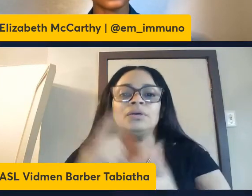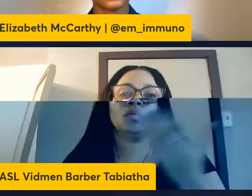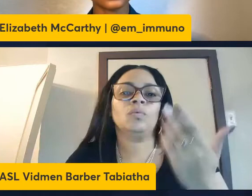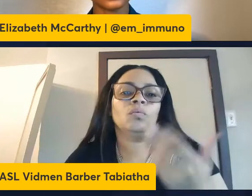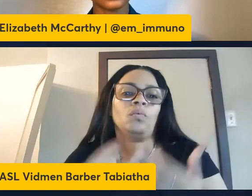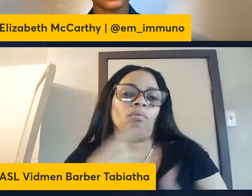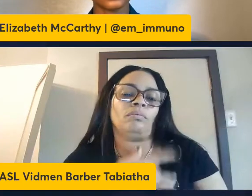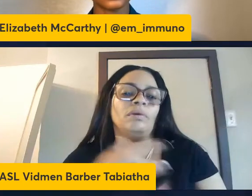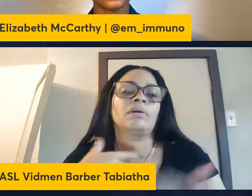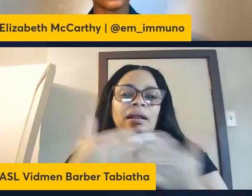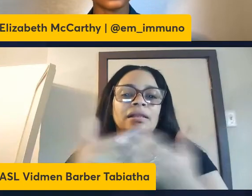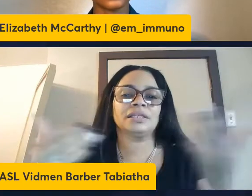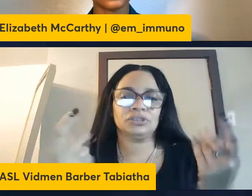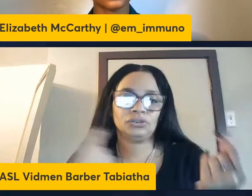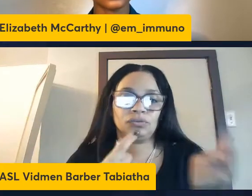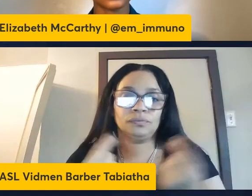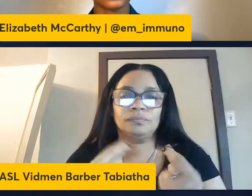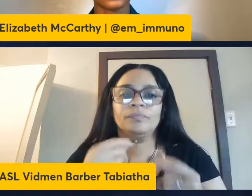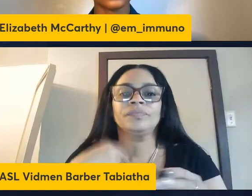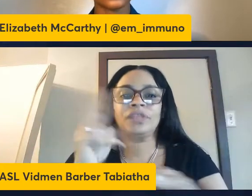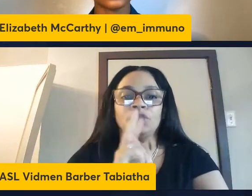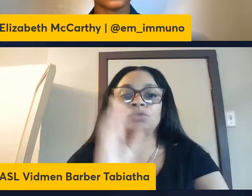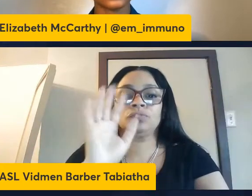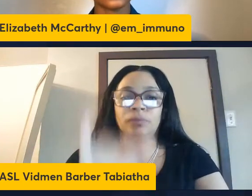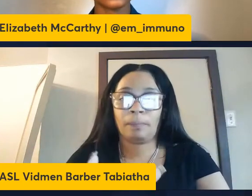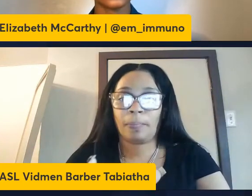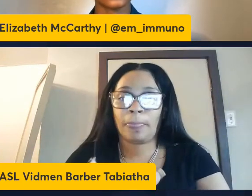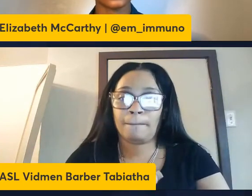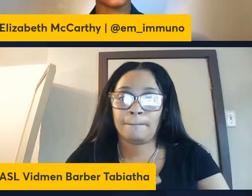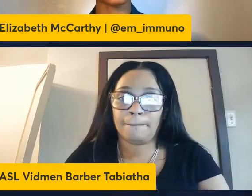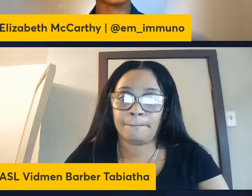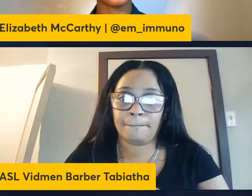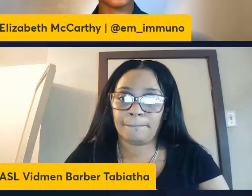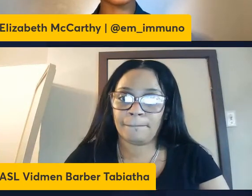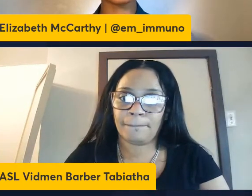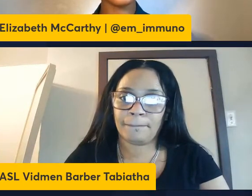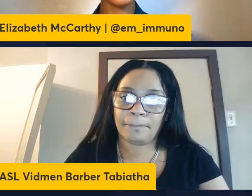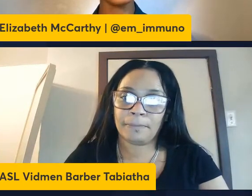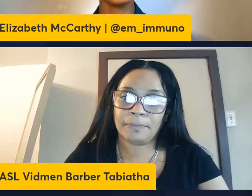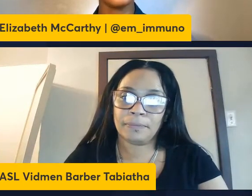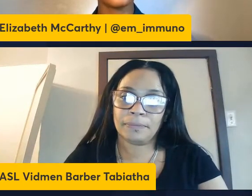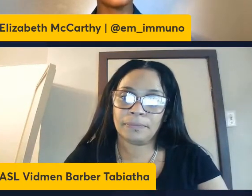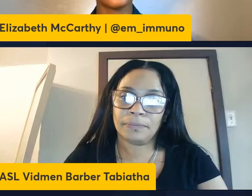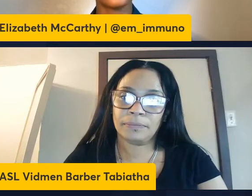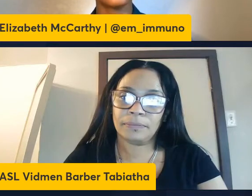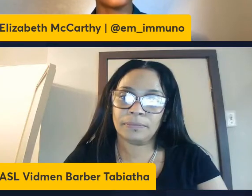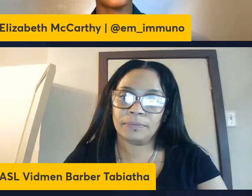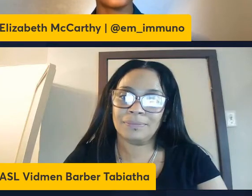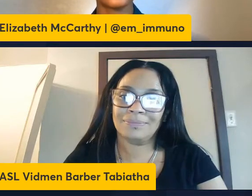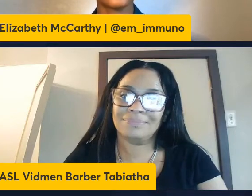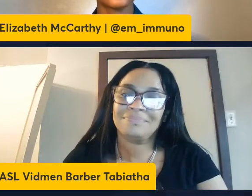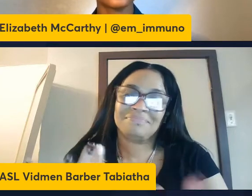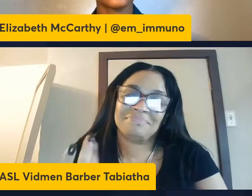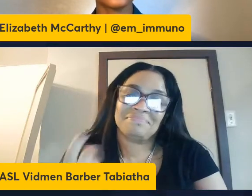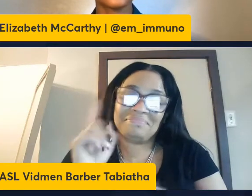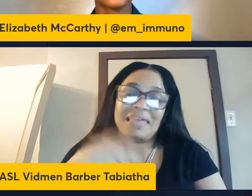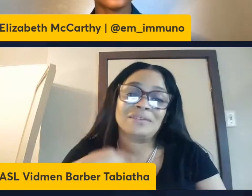of thing. So I currently use that, and I think it's pretty good. Yeah, that's what I'll say about